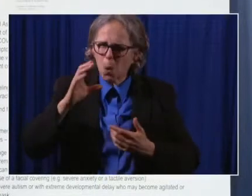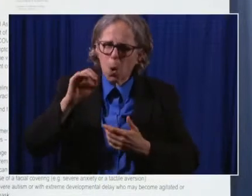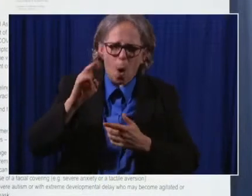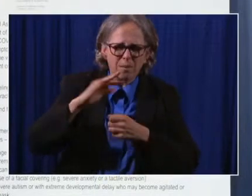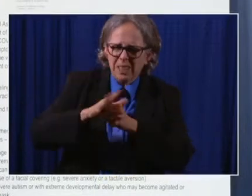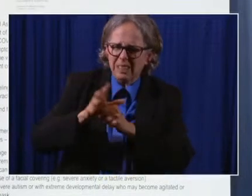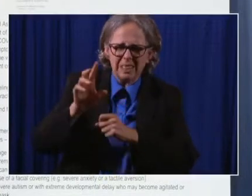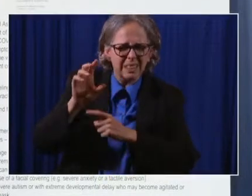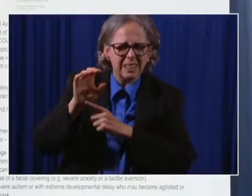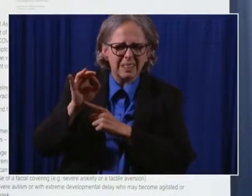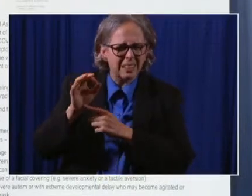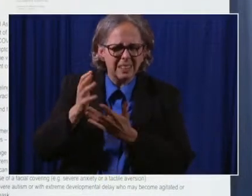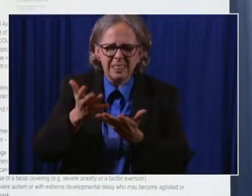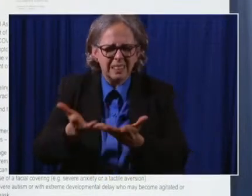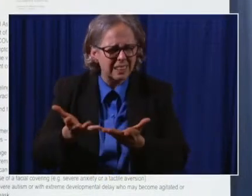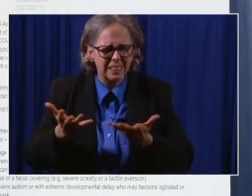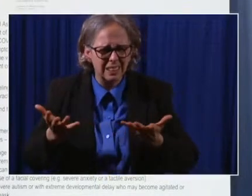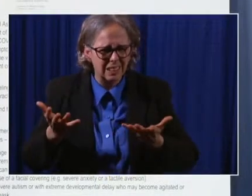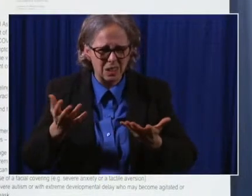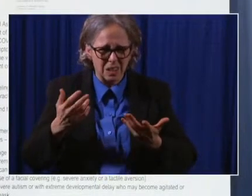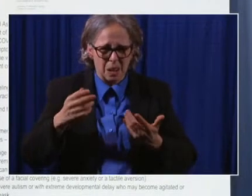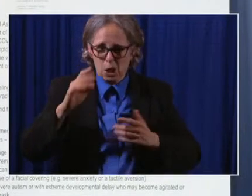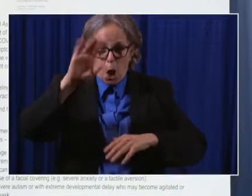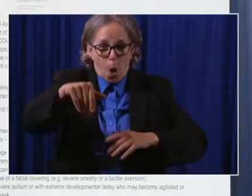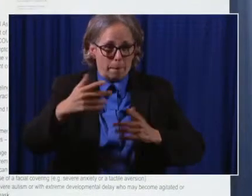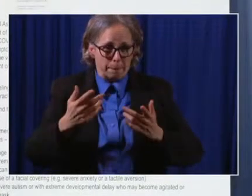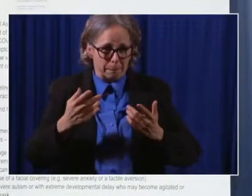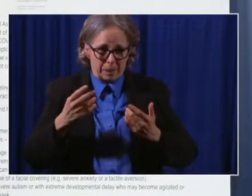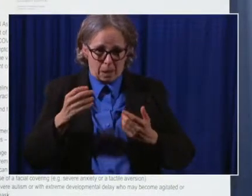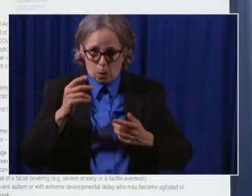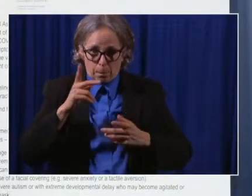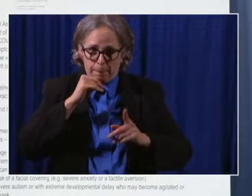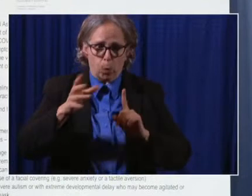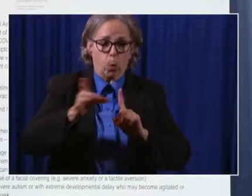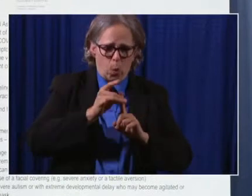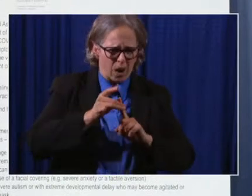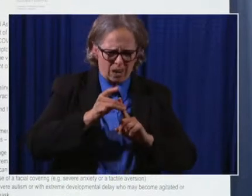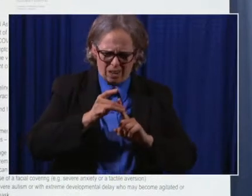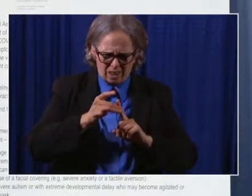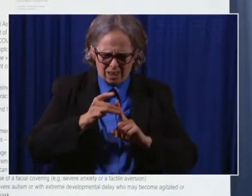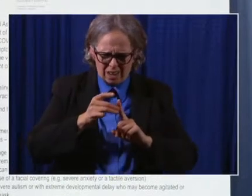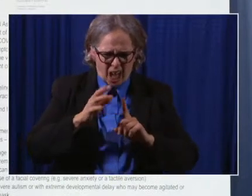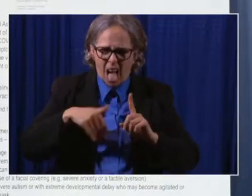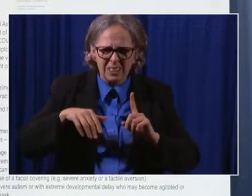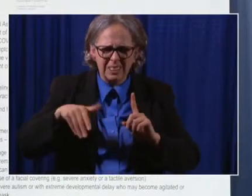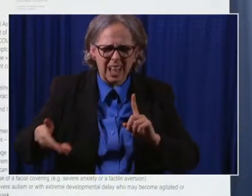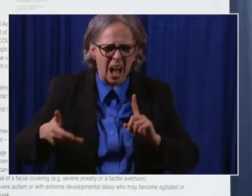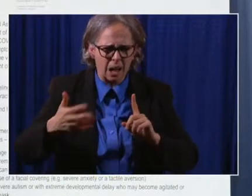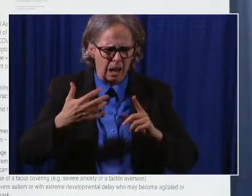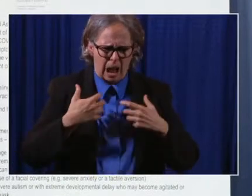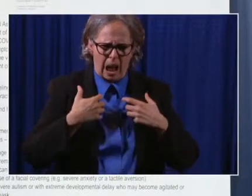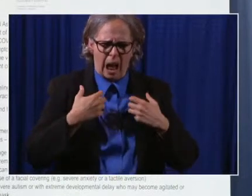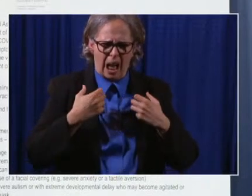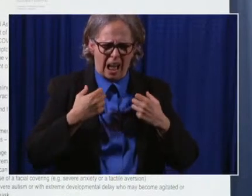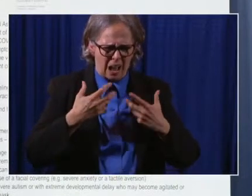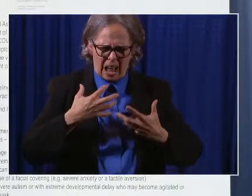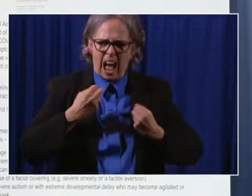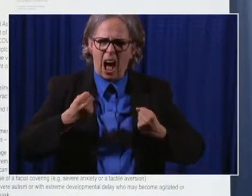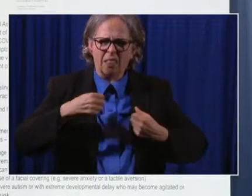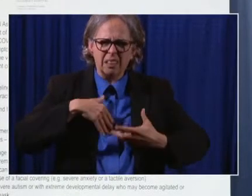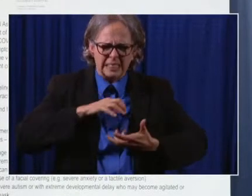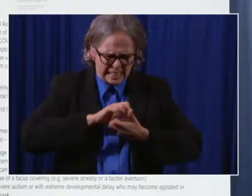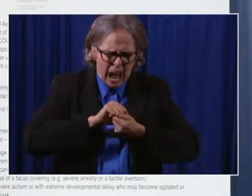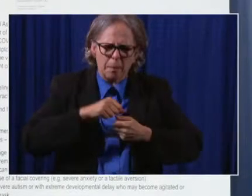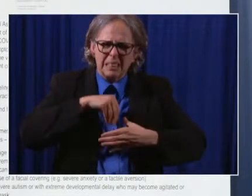have suffered. They've lived, but they've gone through hell for a month or 2 months or 3 months. We can't